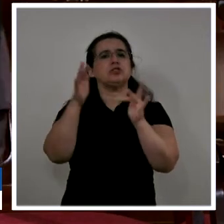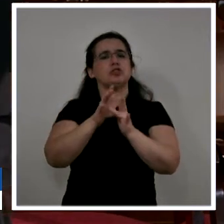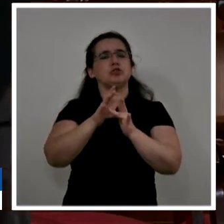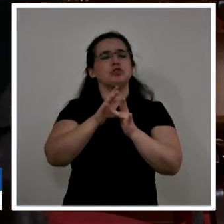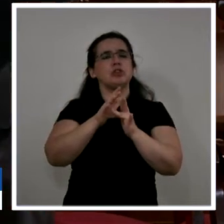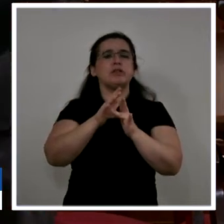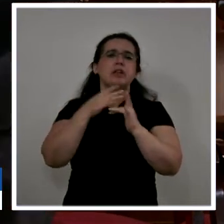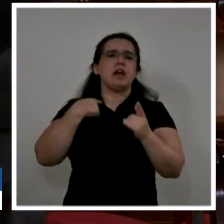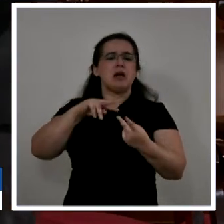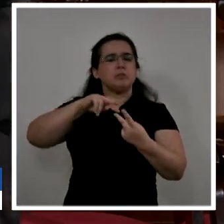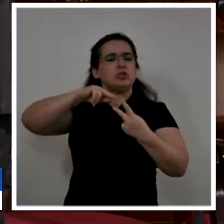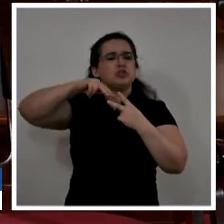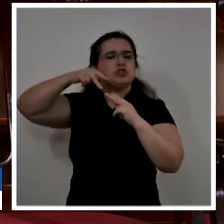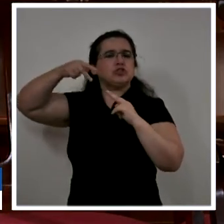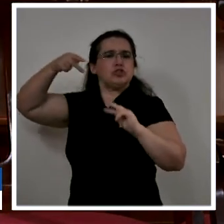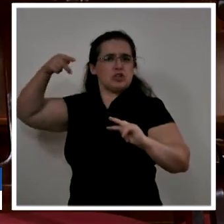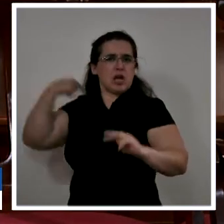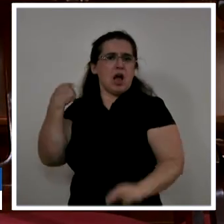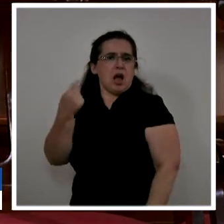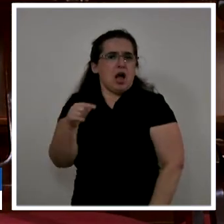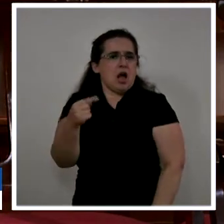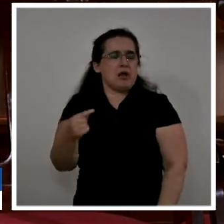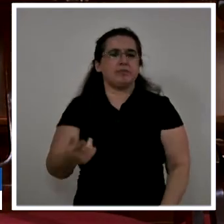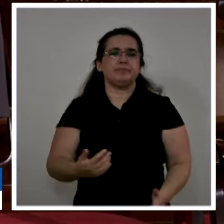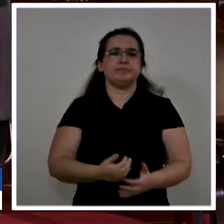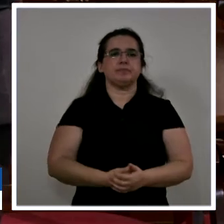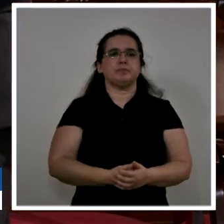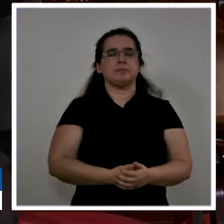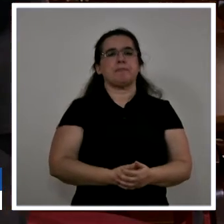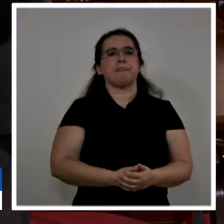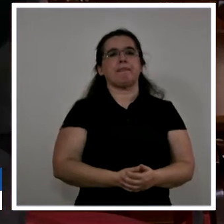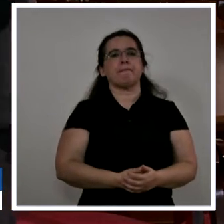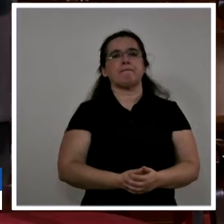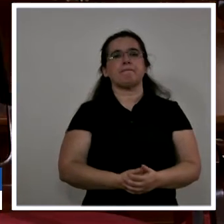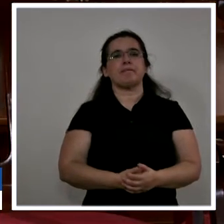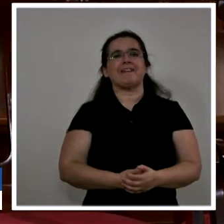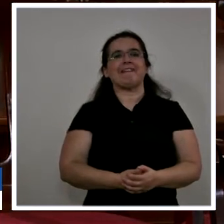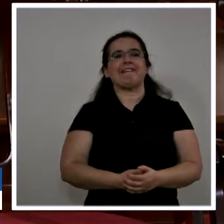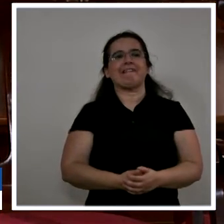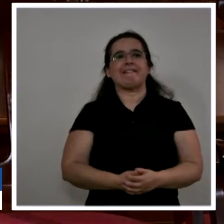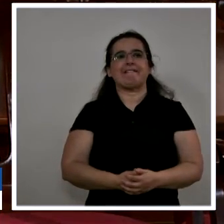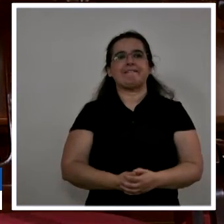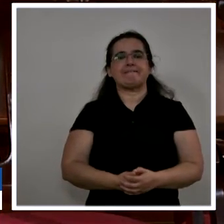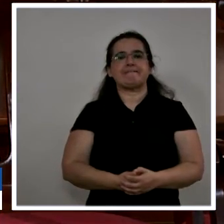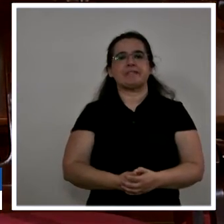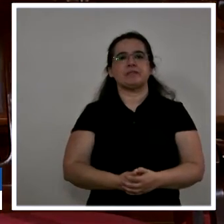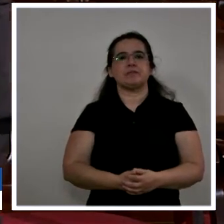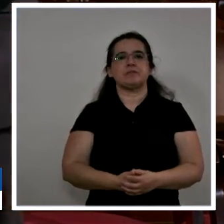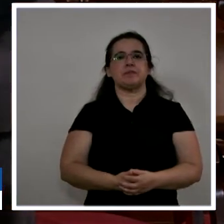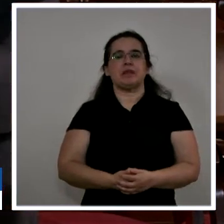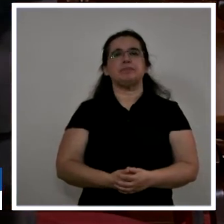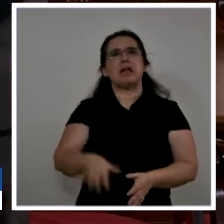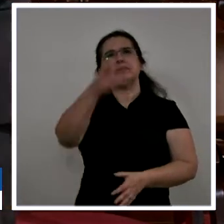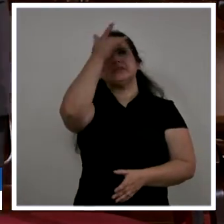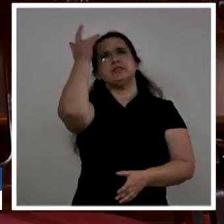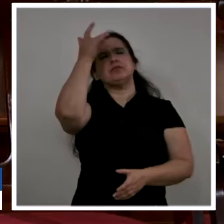genealogia. It is very easy to take the bad part of the genealogy and miss the good part. É muito